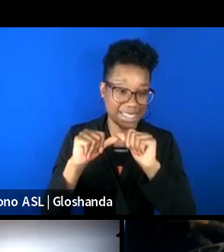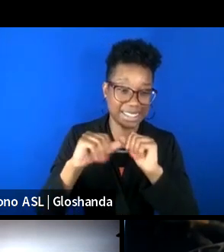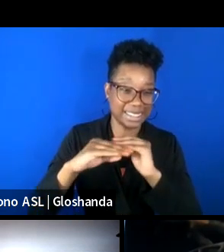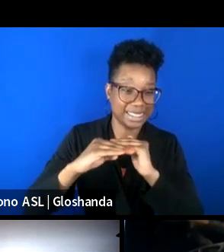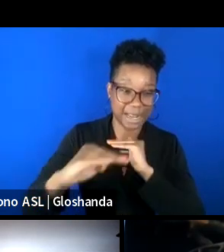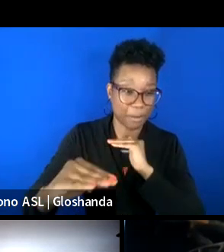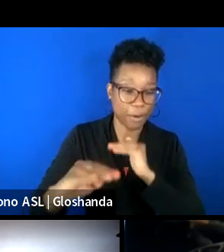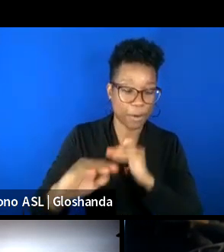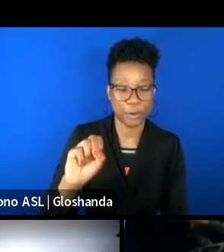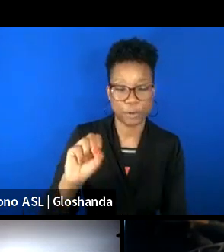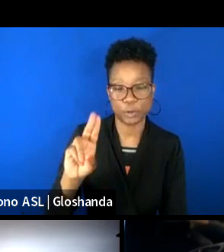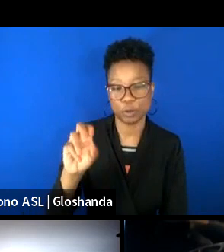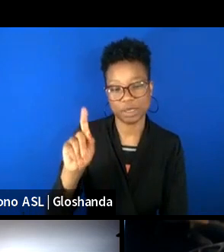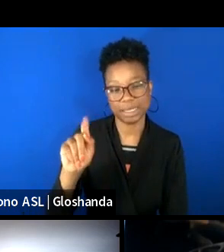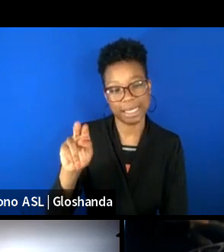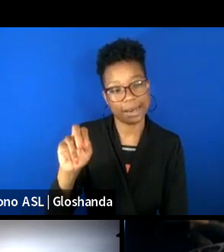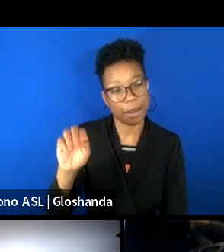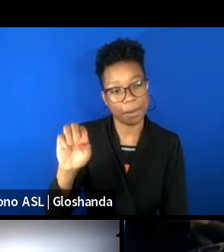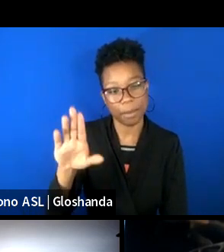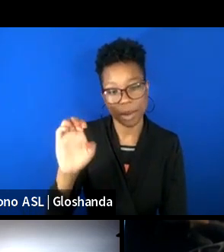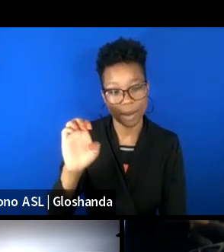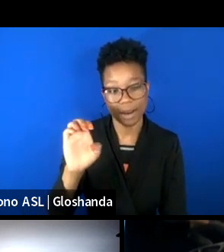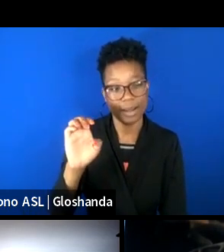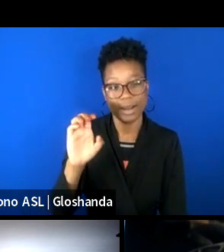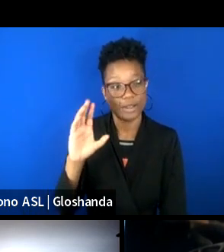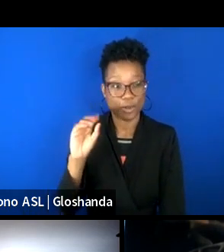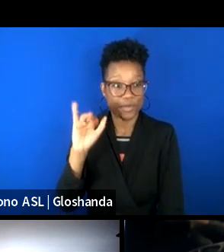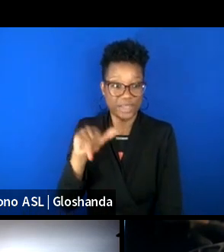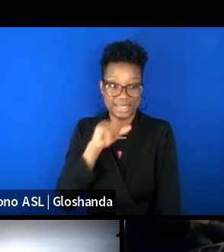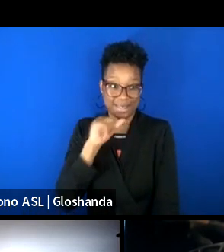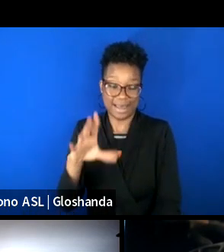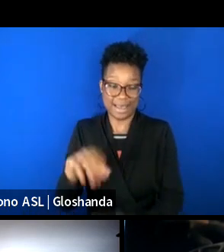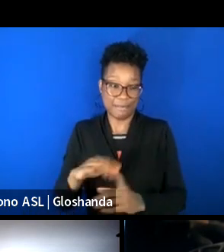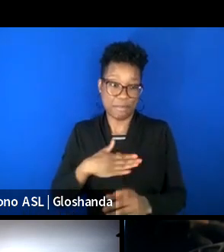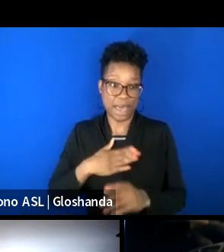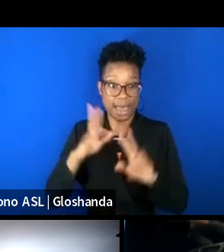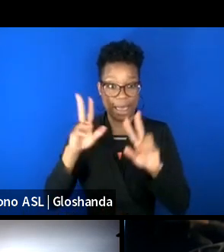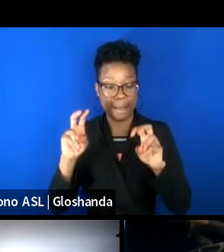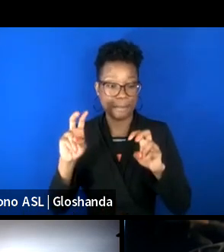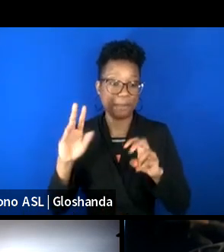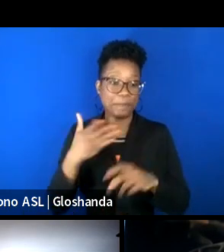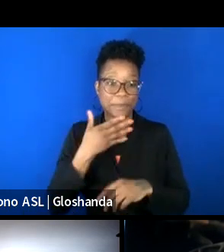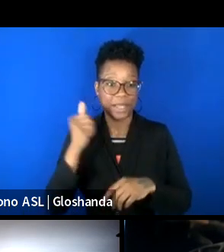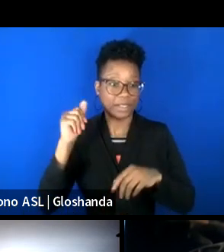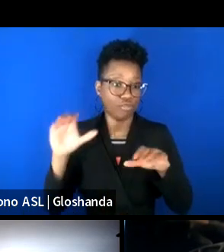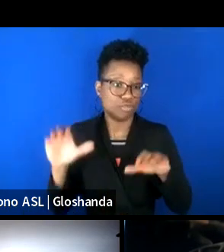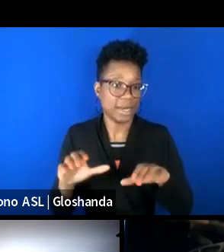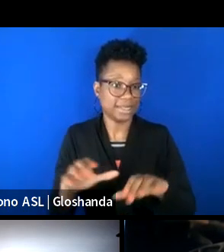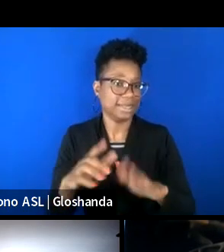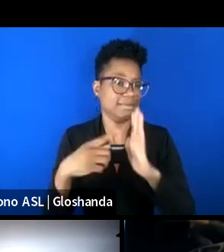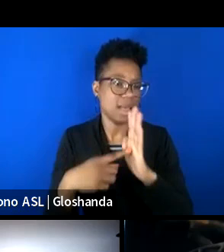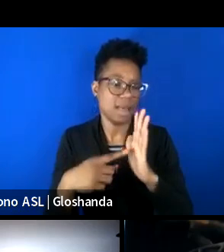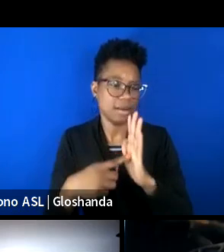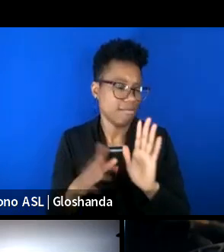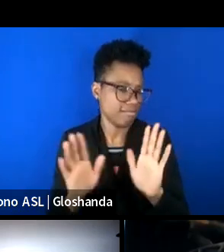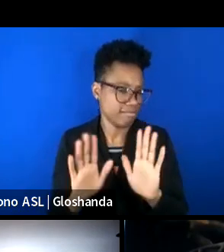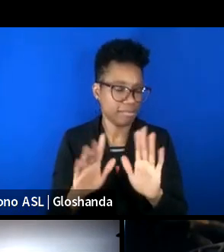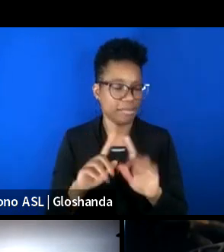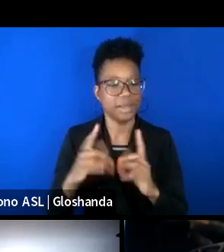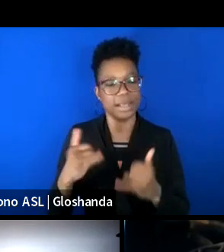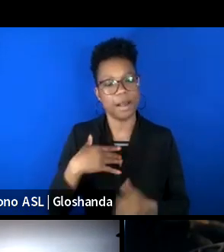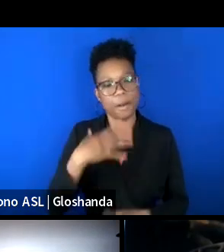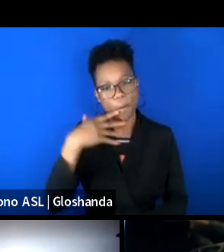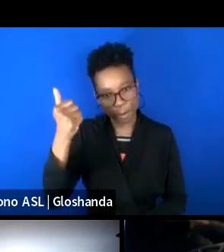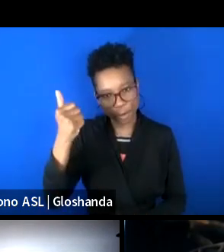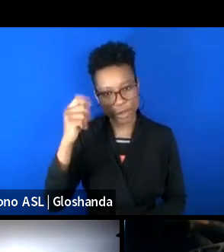So that's not in my best practices model, you know. So, but now that I'm a little older, I know how to kind of see good advice from